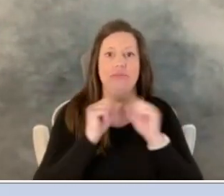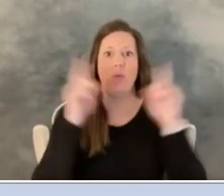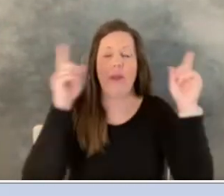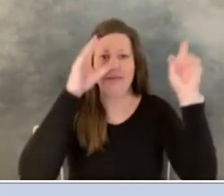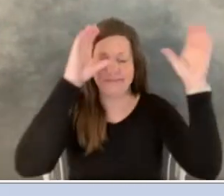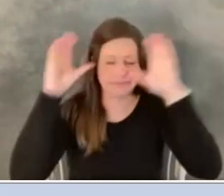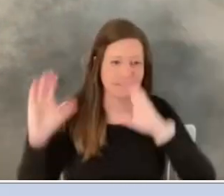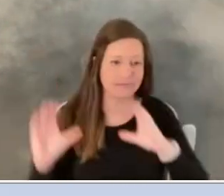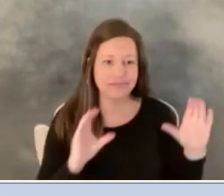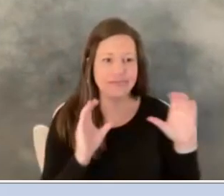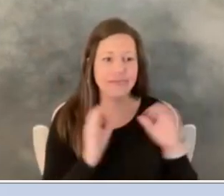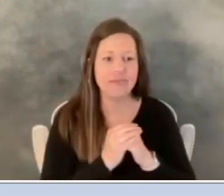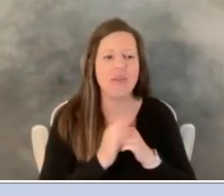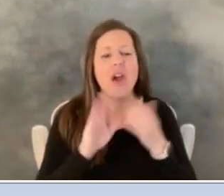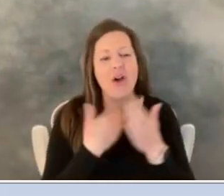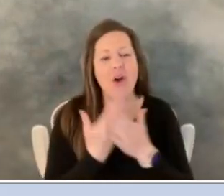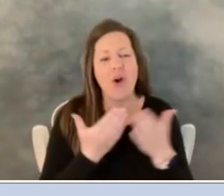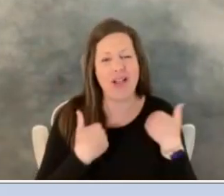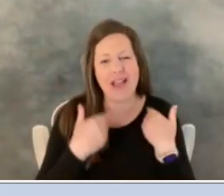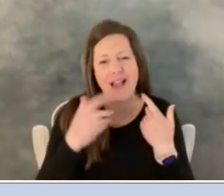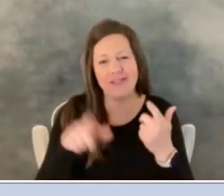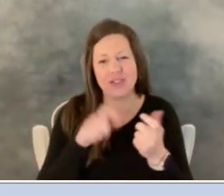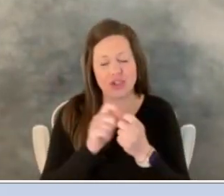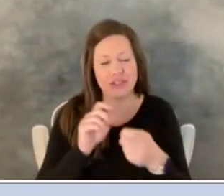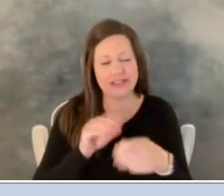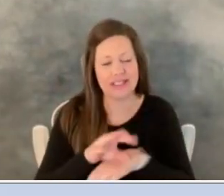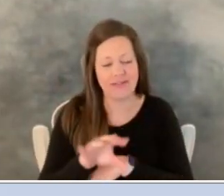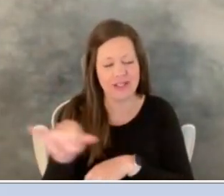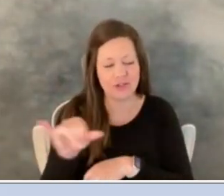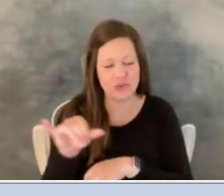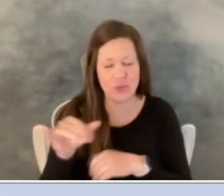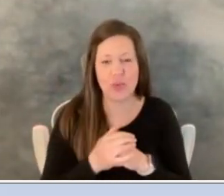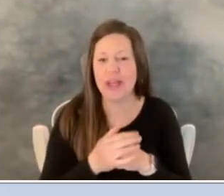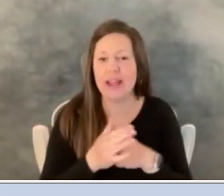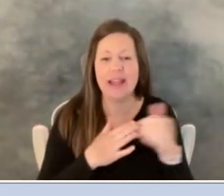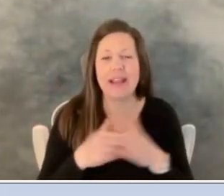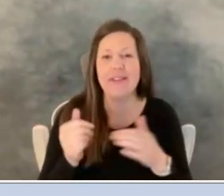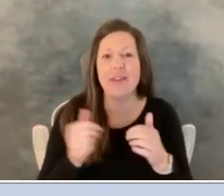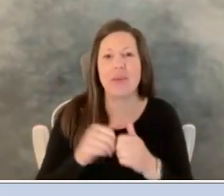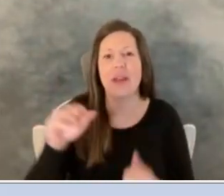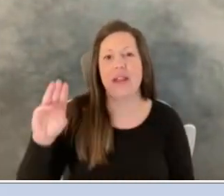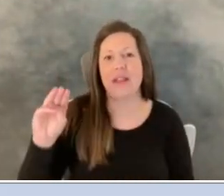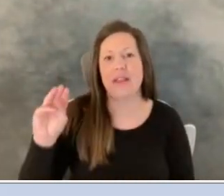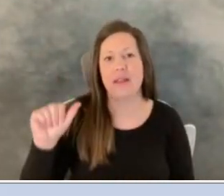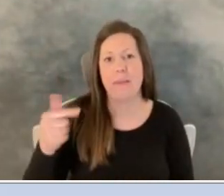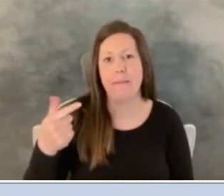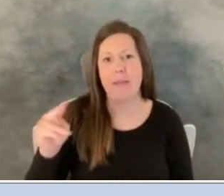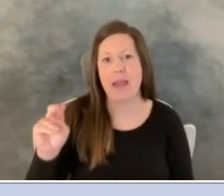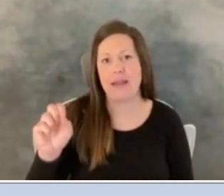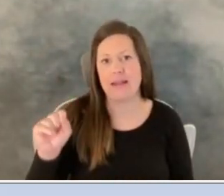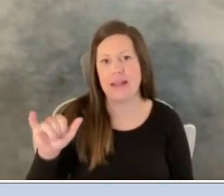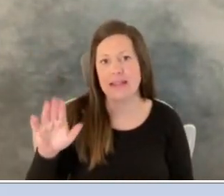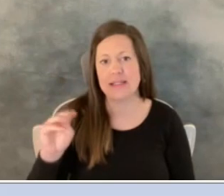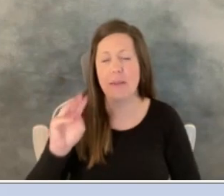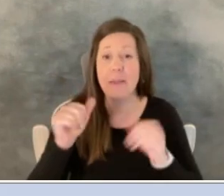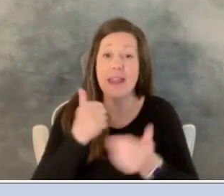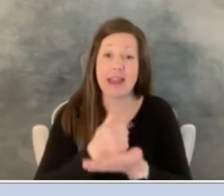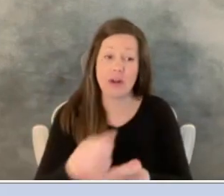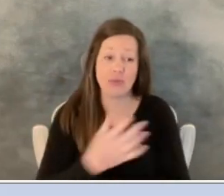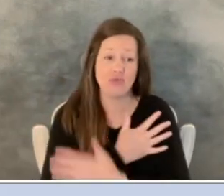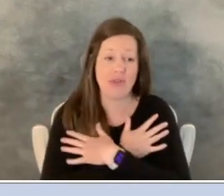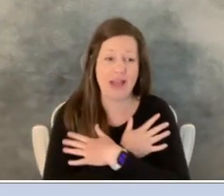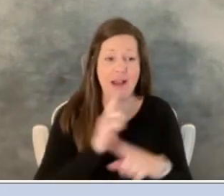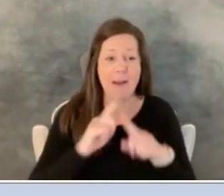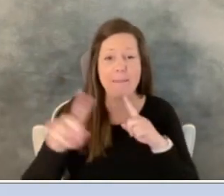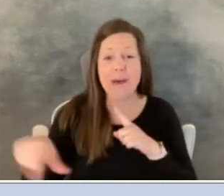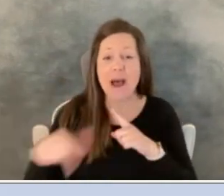have certain degree of side effects. Even with magnesium, it can help you relax a little bit. but if you have bigger problems that are not